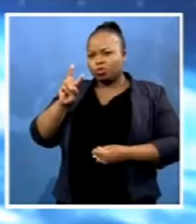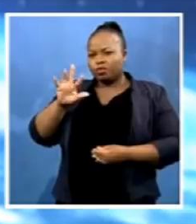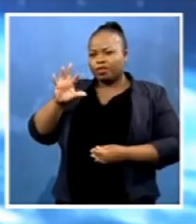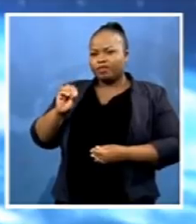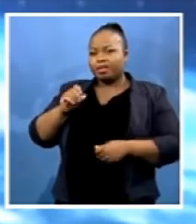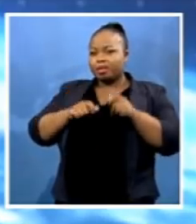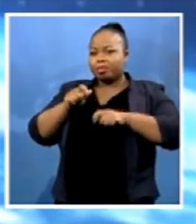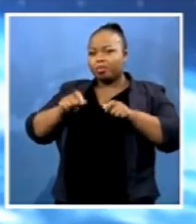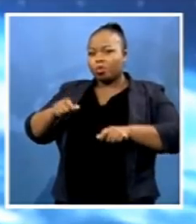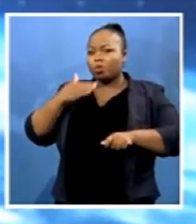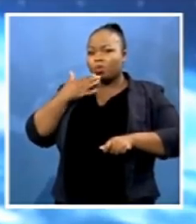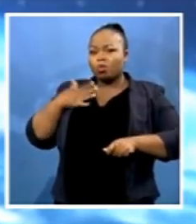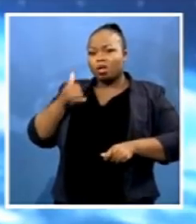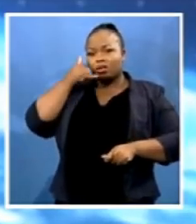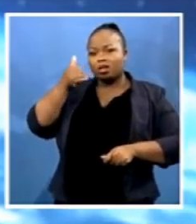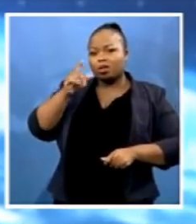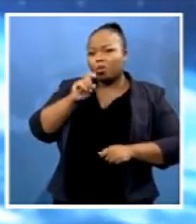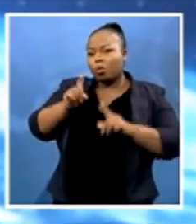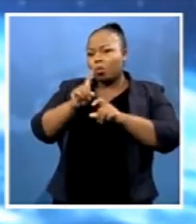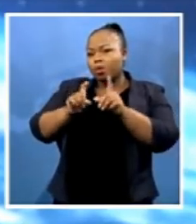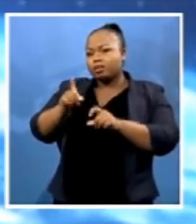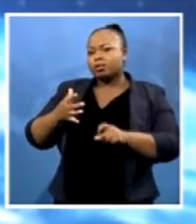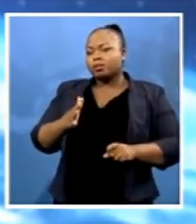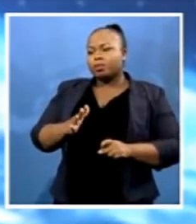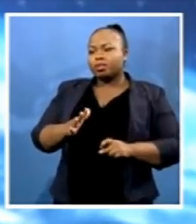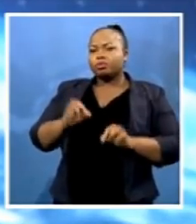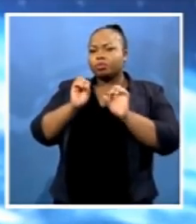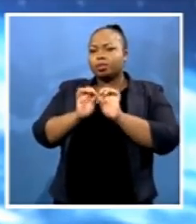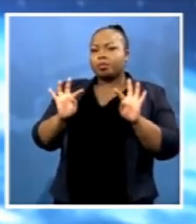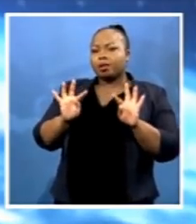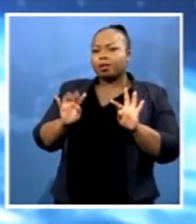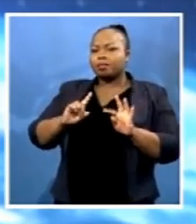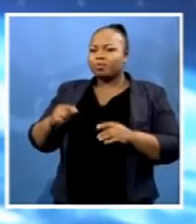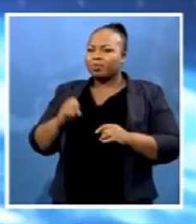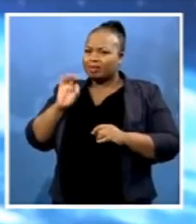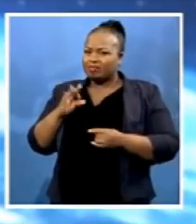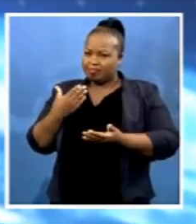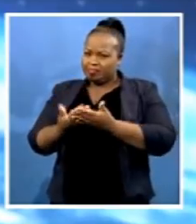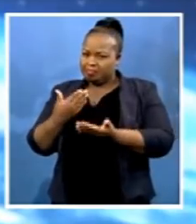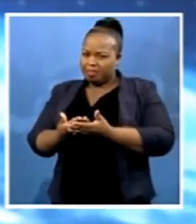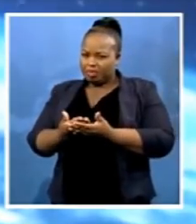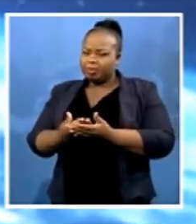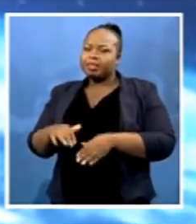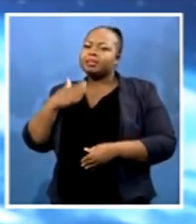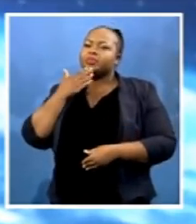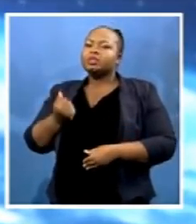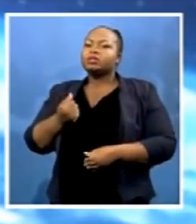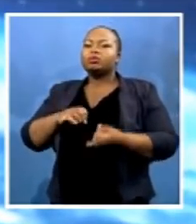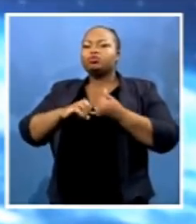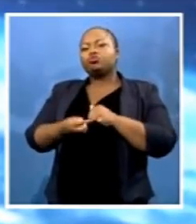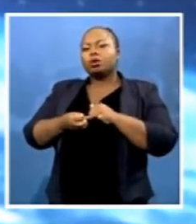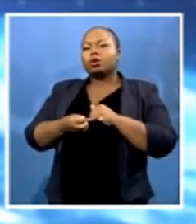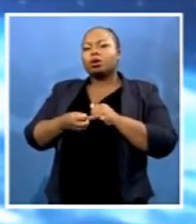questions to the panel. And so if I may, I just want to try and get to some of those journalists so that we